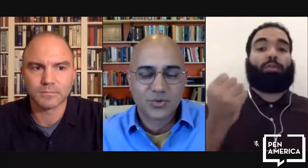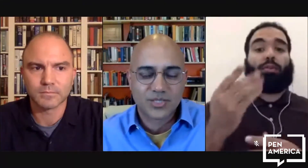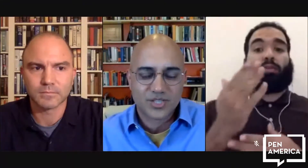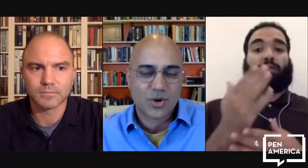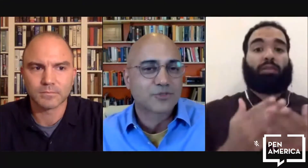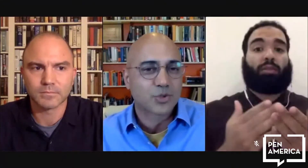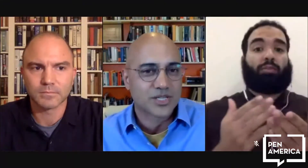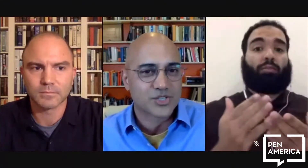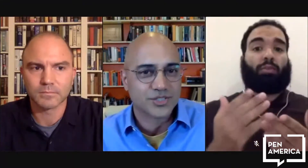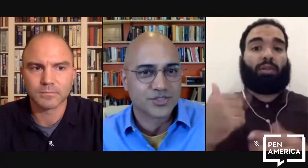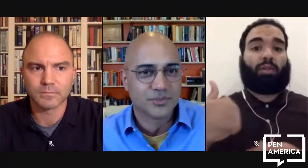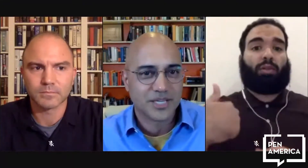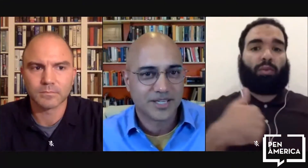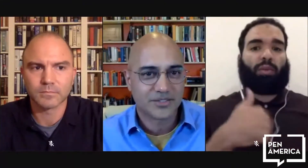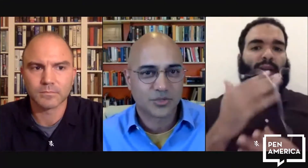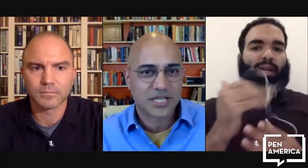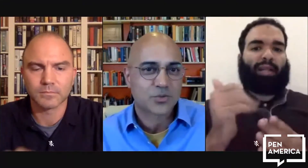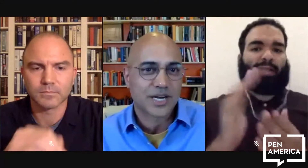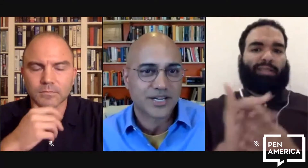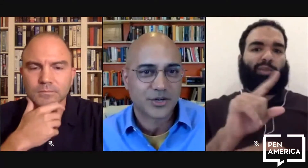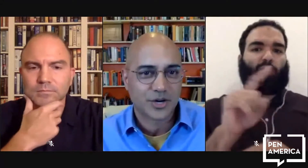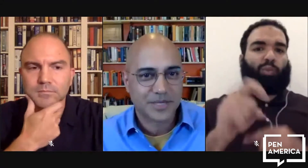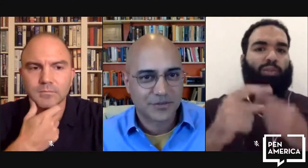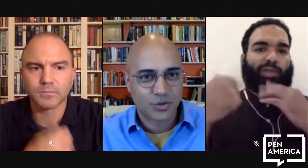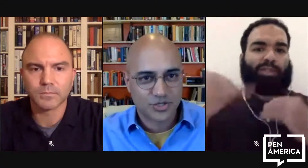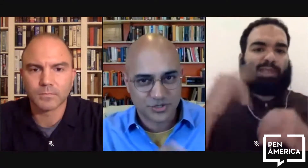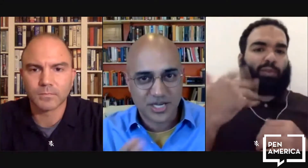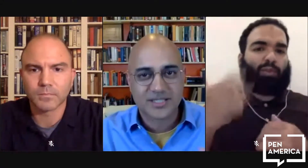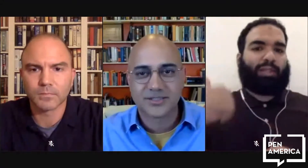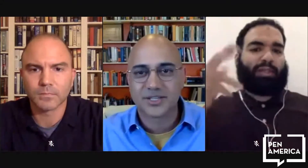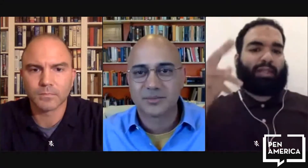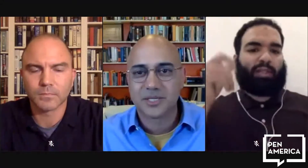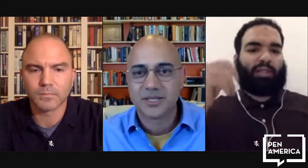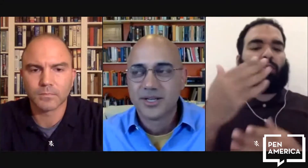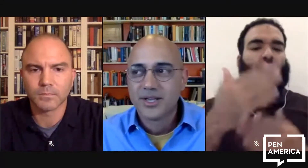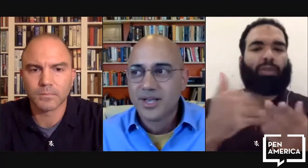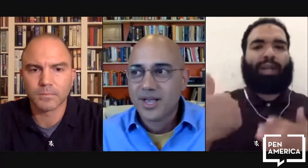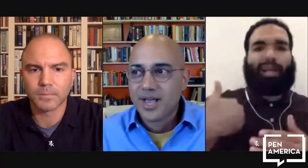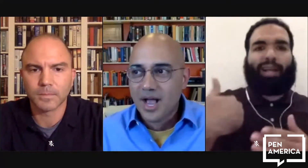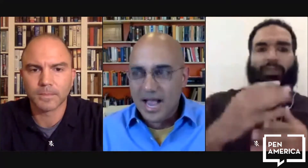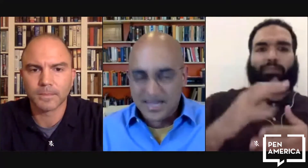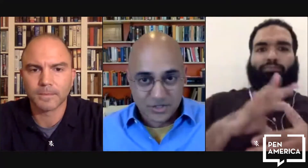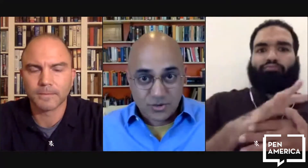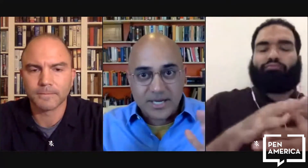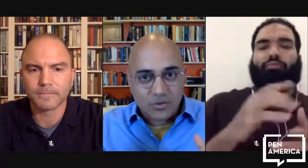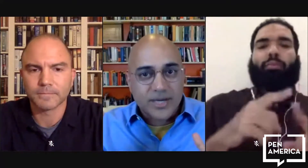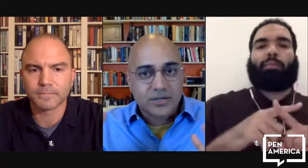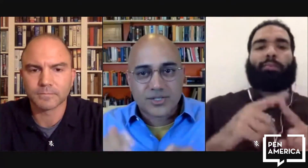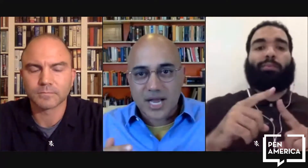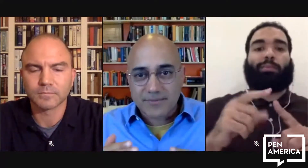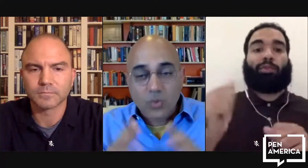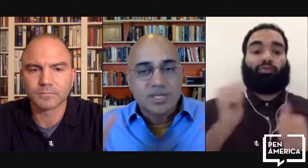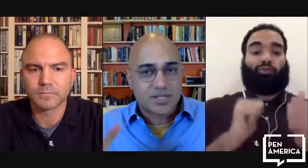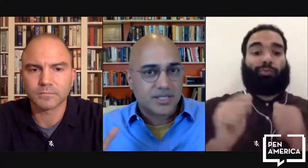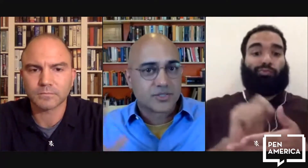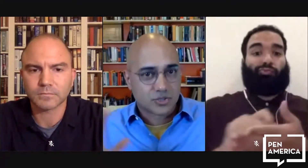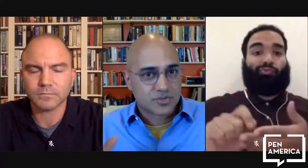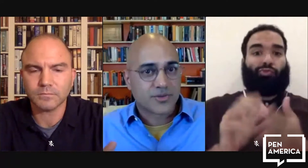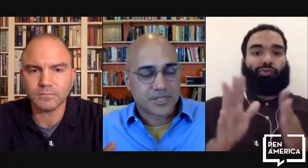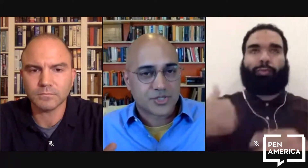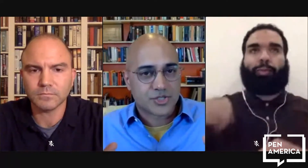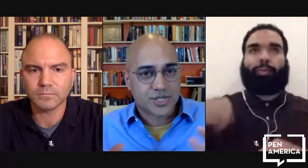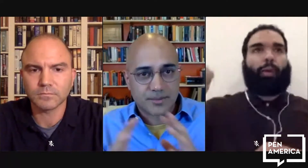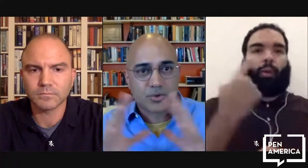you know, question to me, that's what I hear. I mean, of course, there's content there, but as a dramatic writer, I'm always thinking in